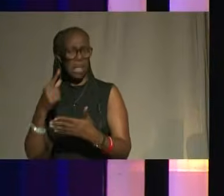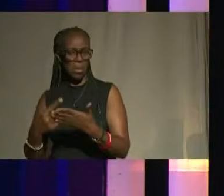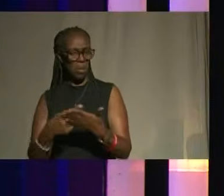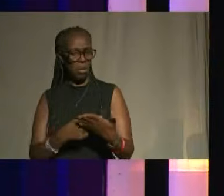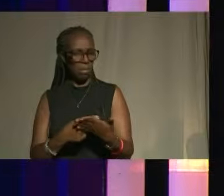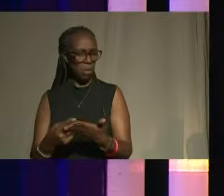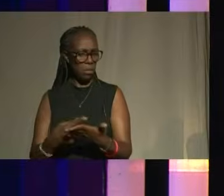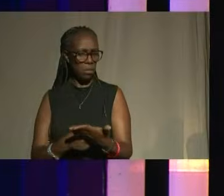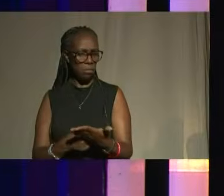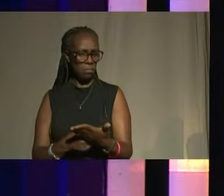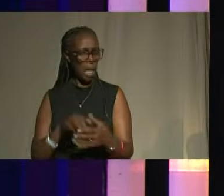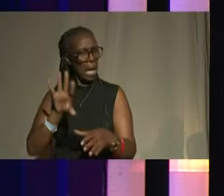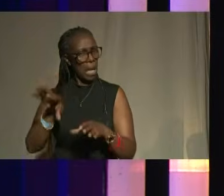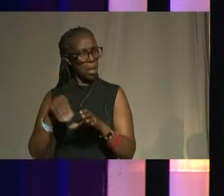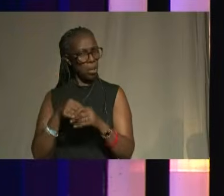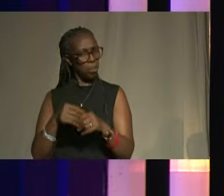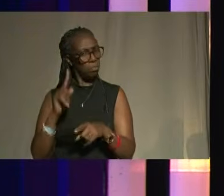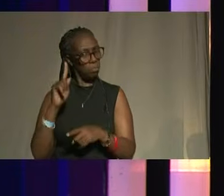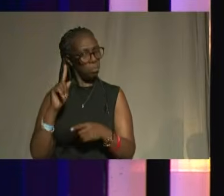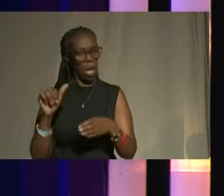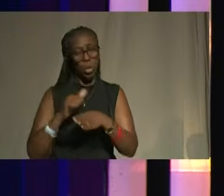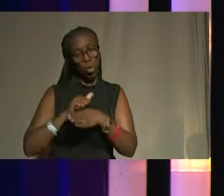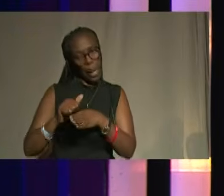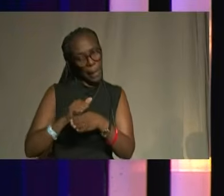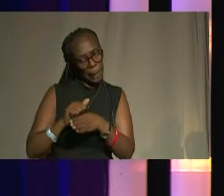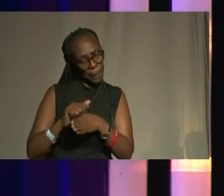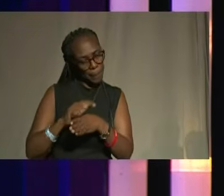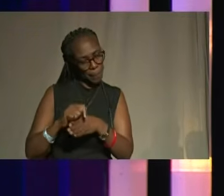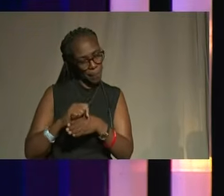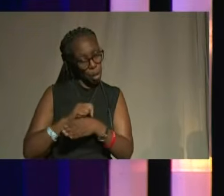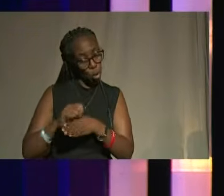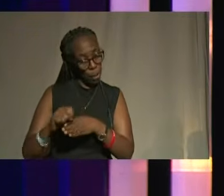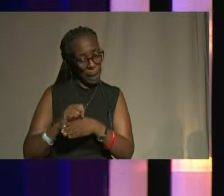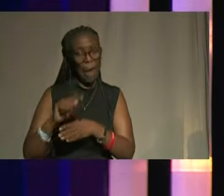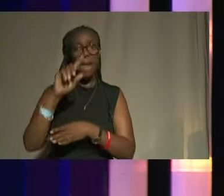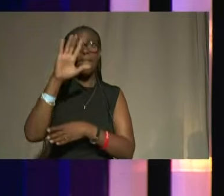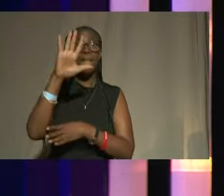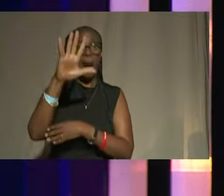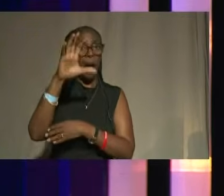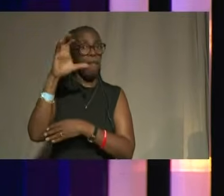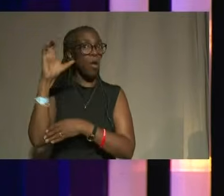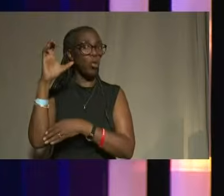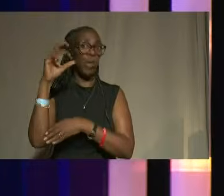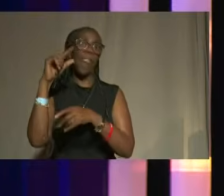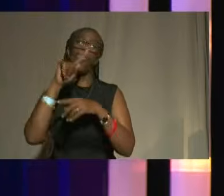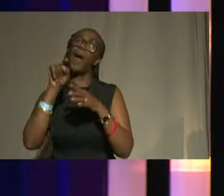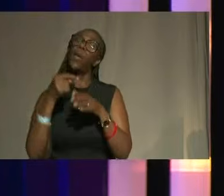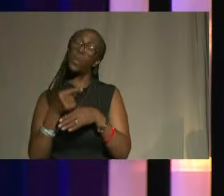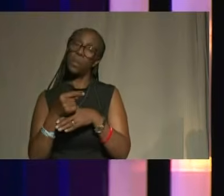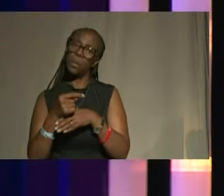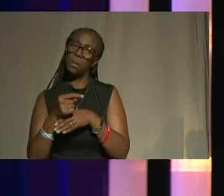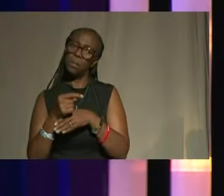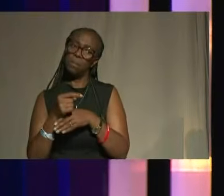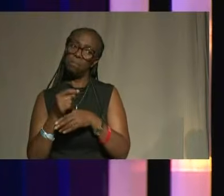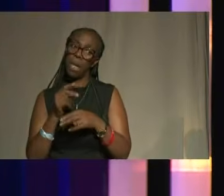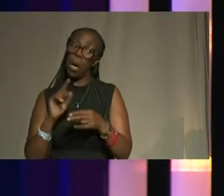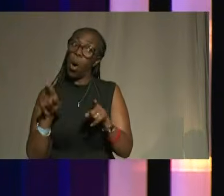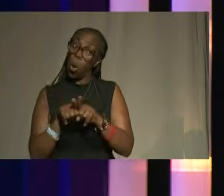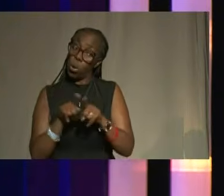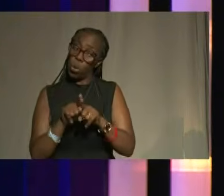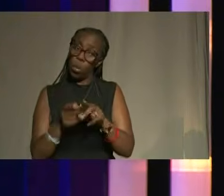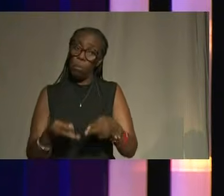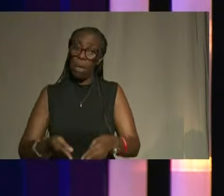impediments, they include training, and we're doing that, 500,000 trained. Another impediment to growth is the high electricity